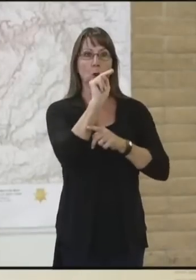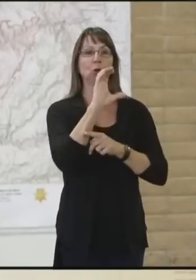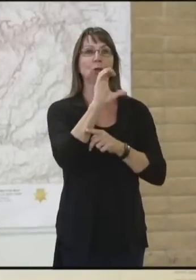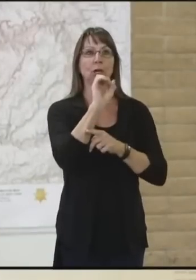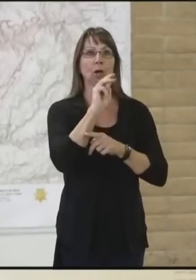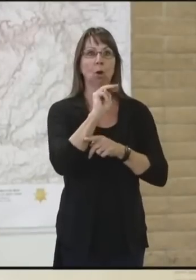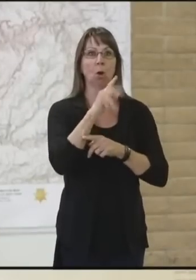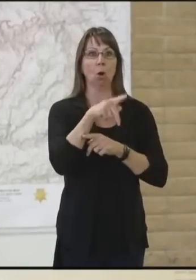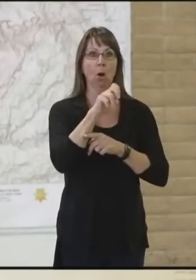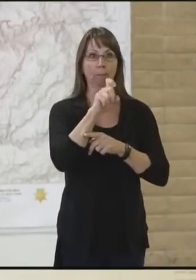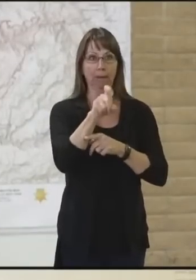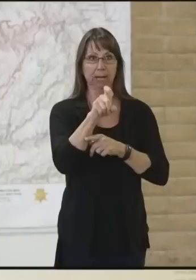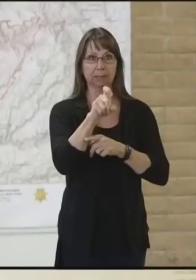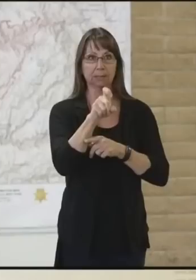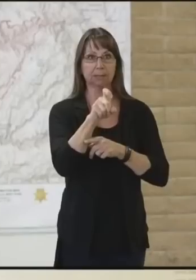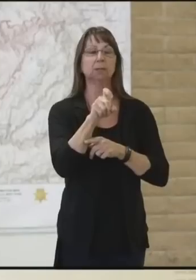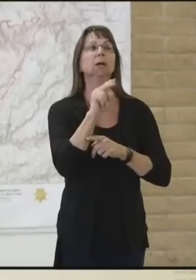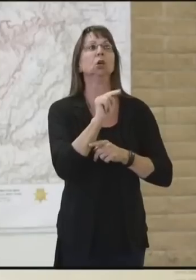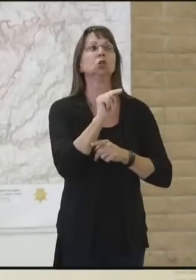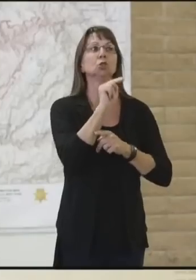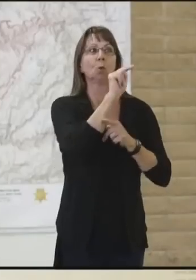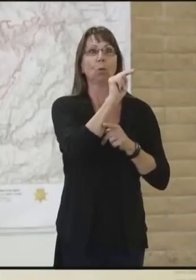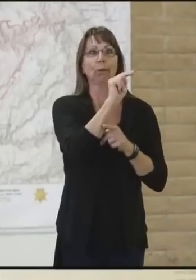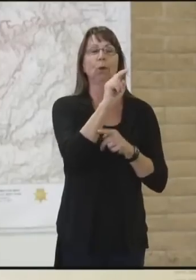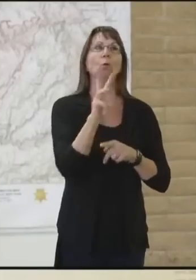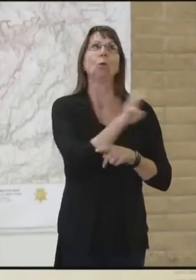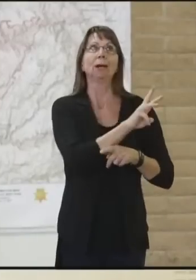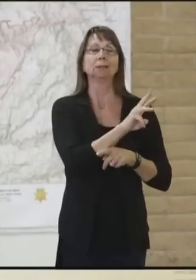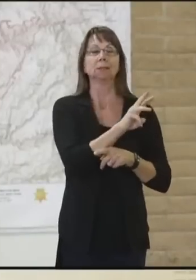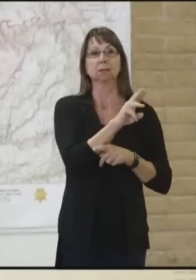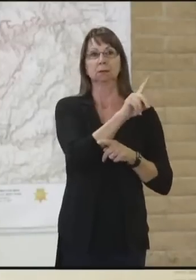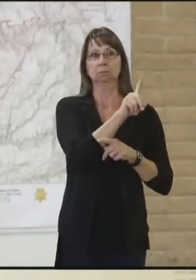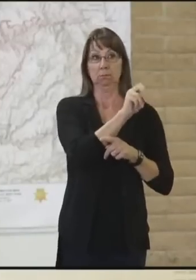Complex West Zone to refer to this fire.